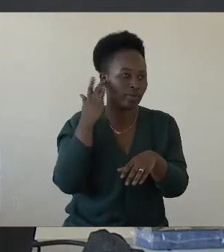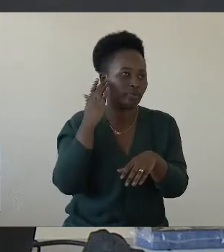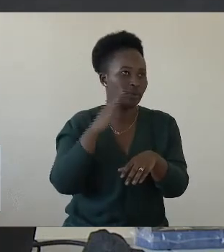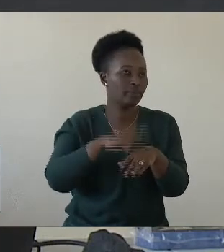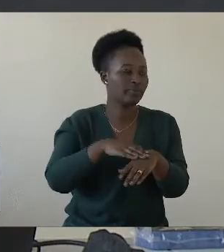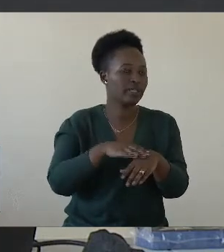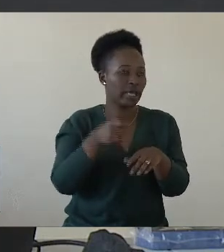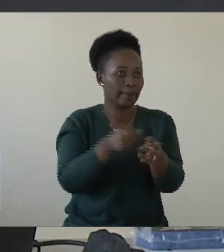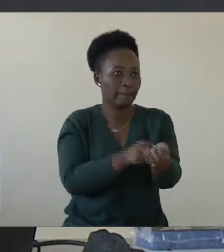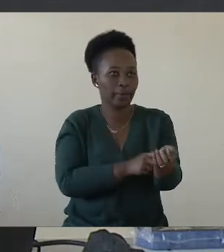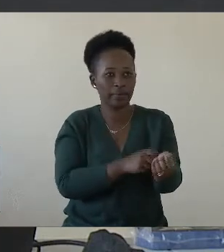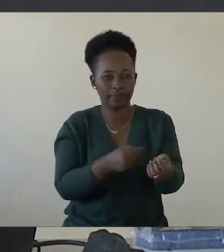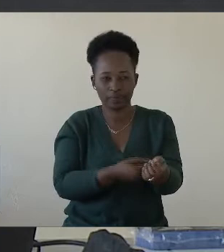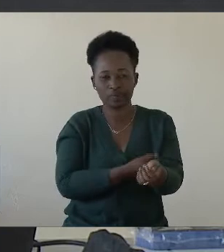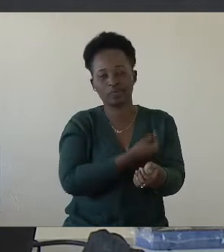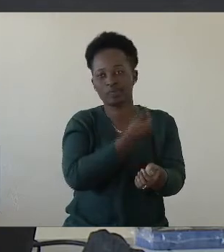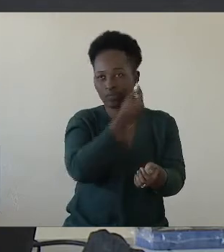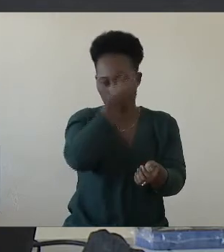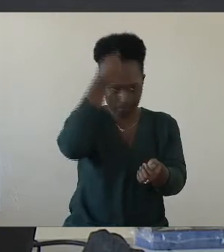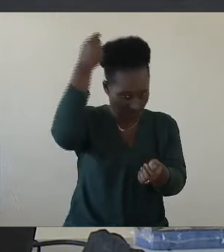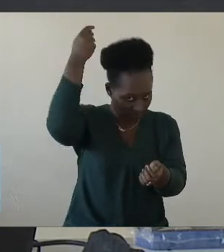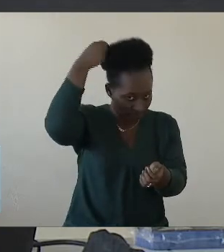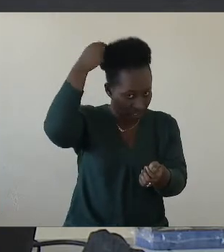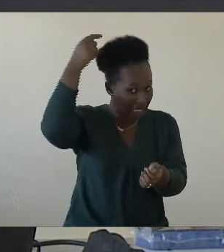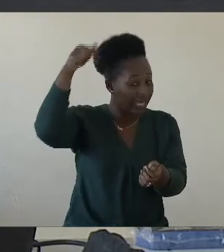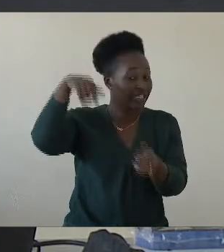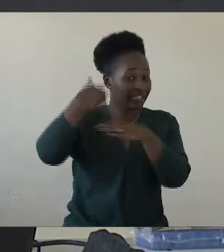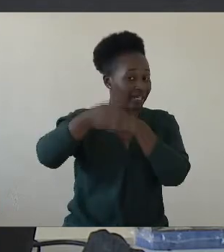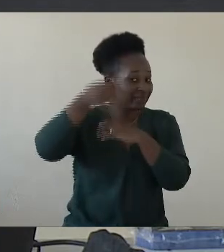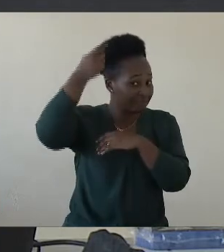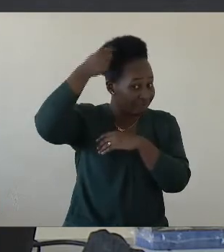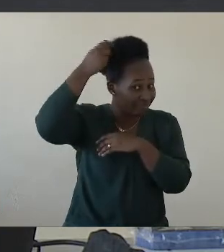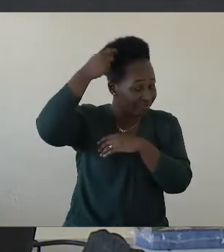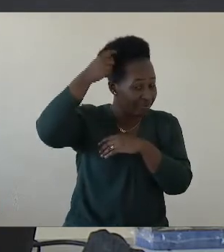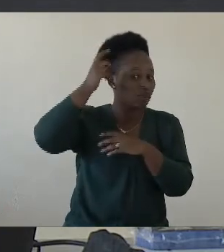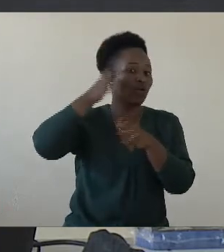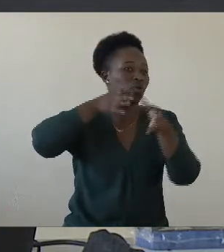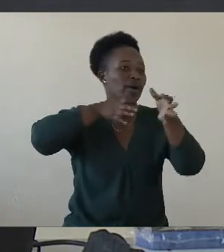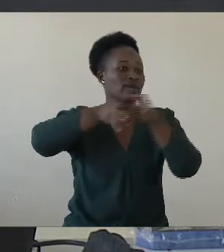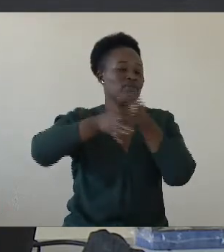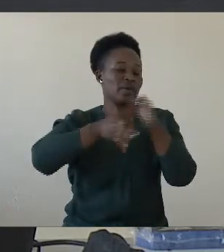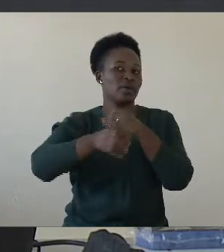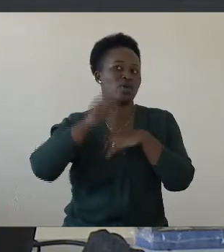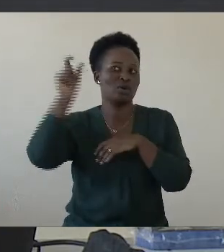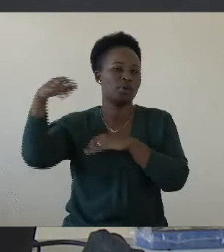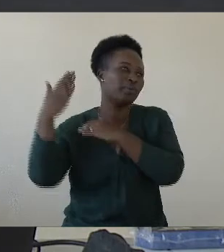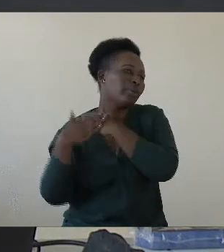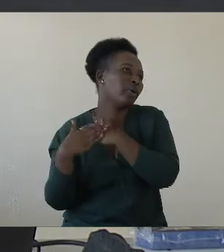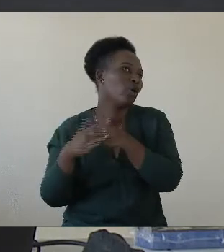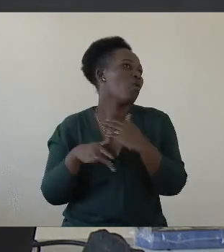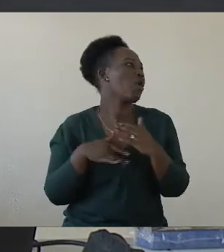is happening. Someone can touch on your skin. You feel it. You know someone has